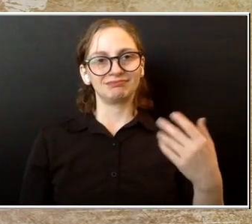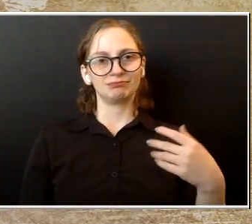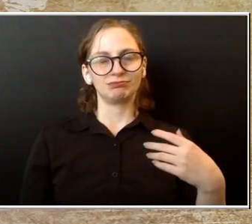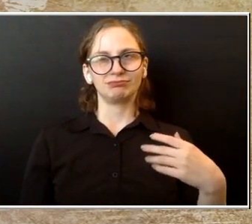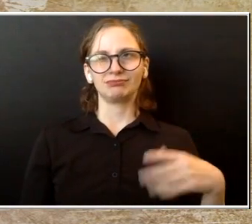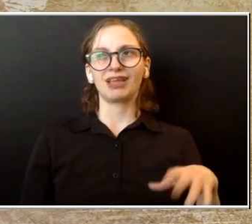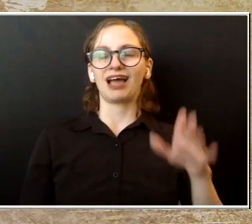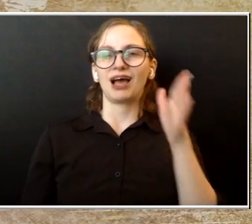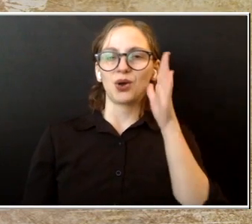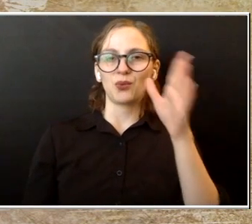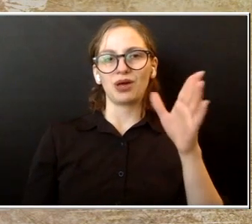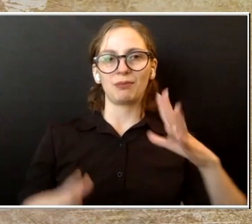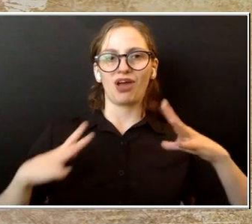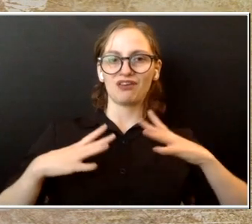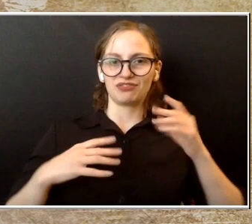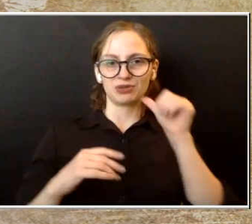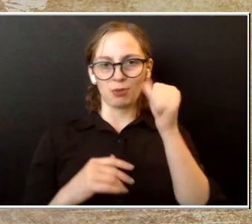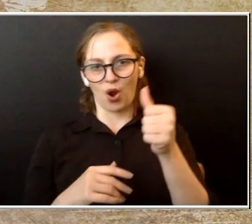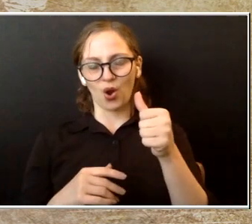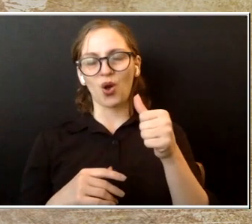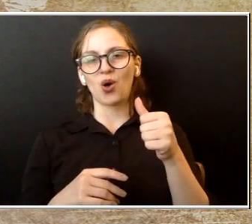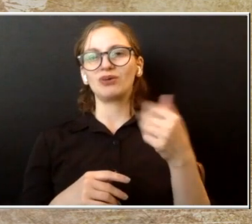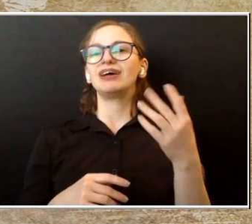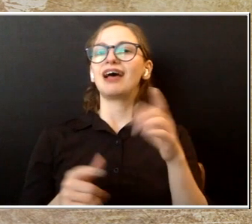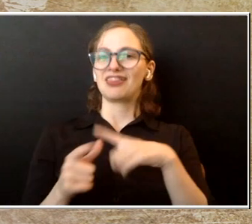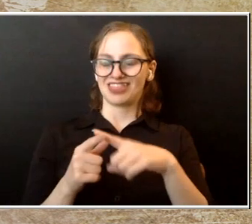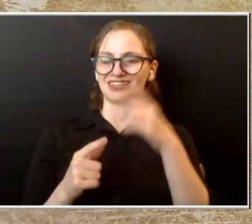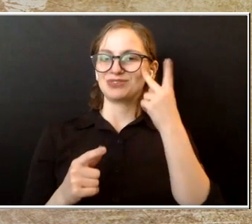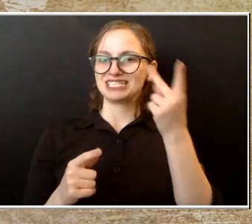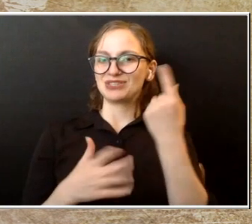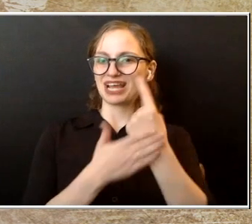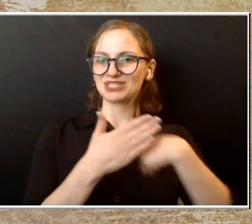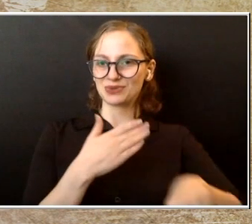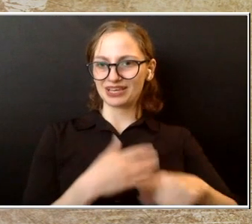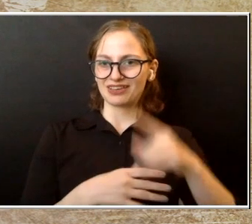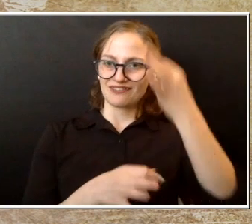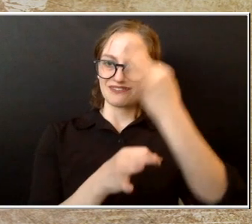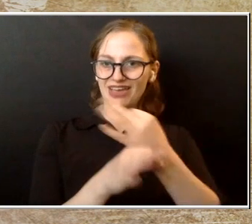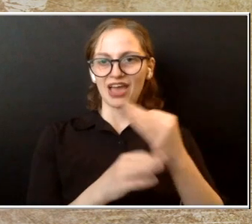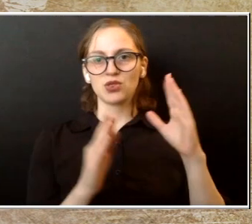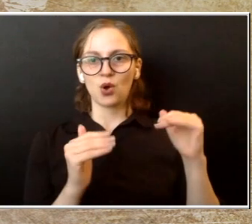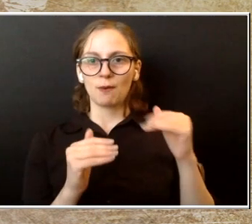Until then, faith, hope, and science. See you soon.